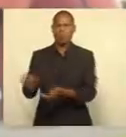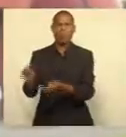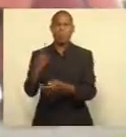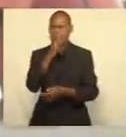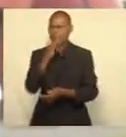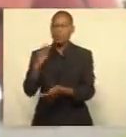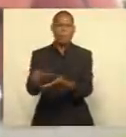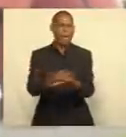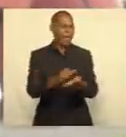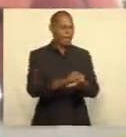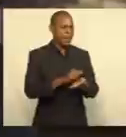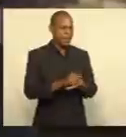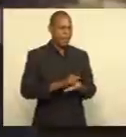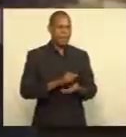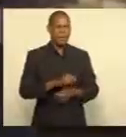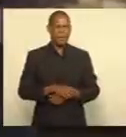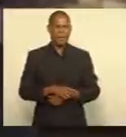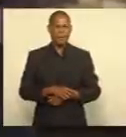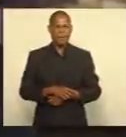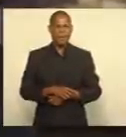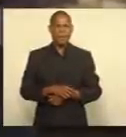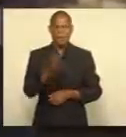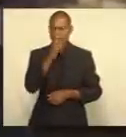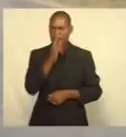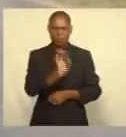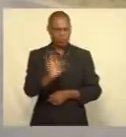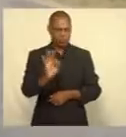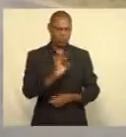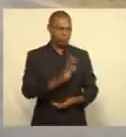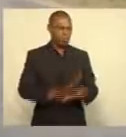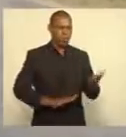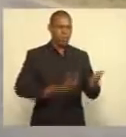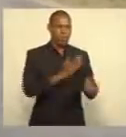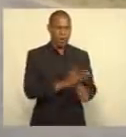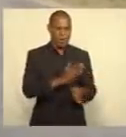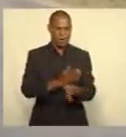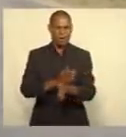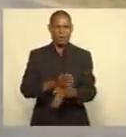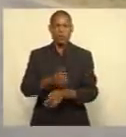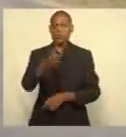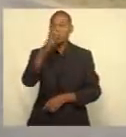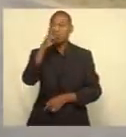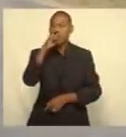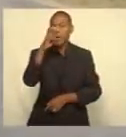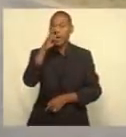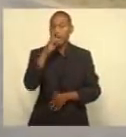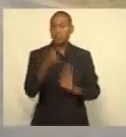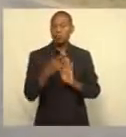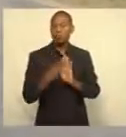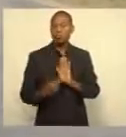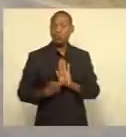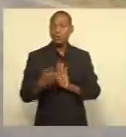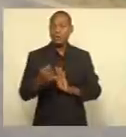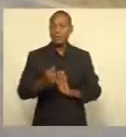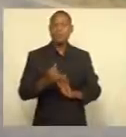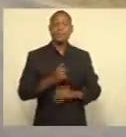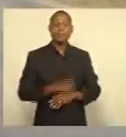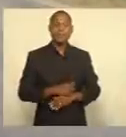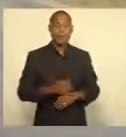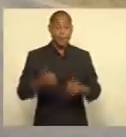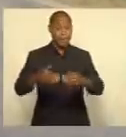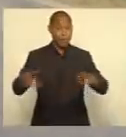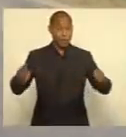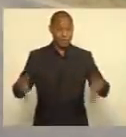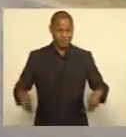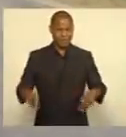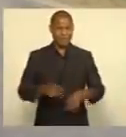Because people are not going to work, and so who's going to come and buy? Strict measures are being put at borders, and just like the one here at